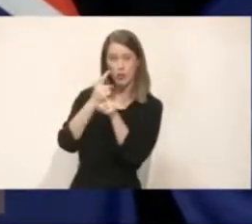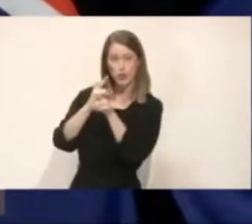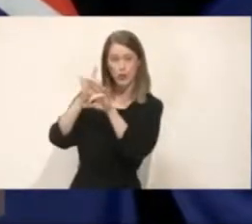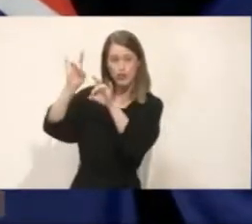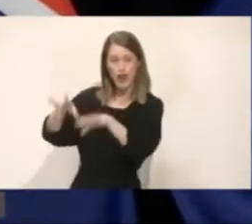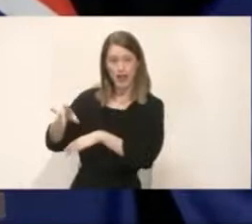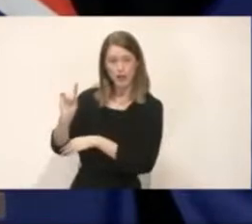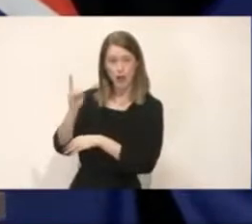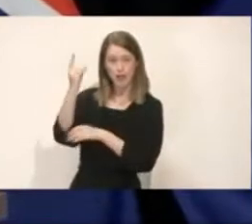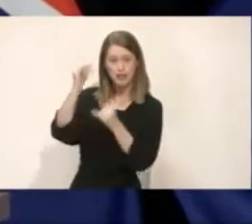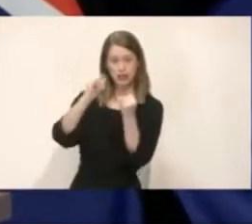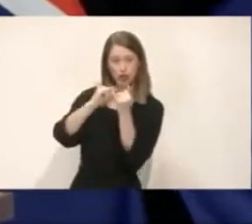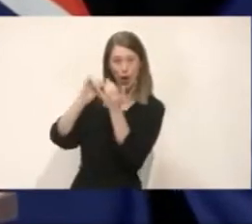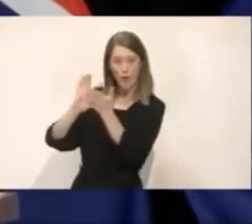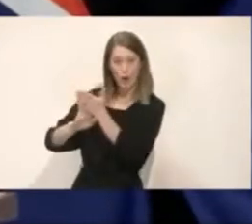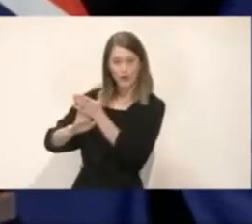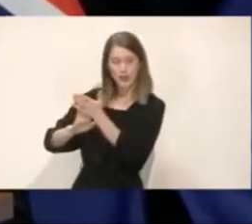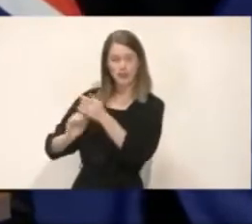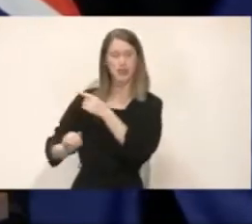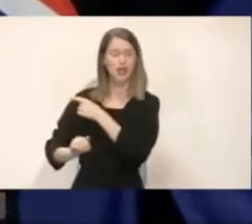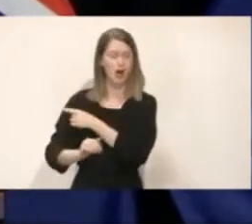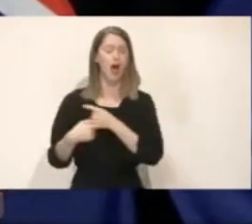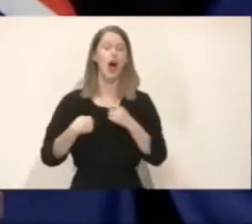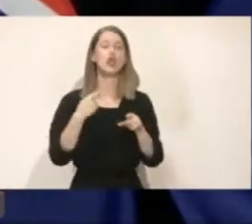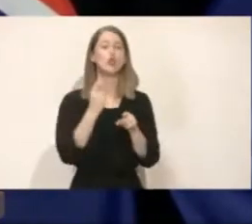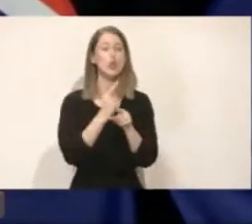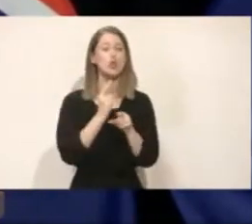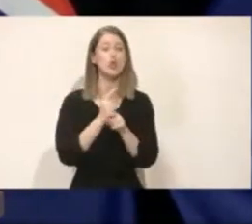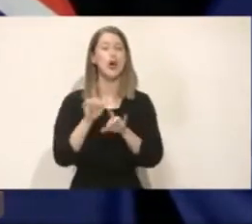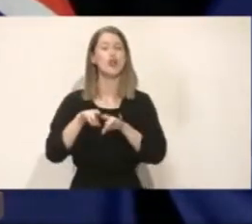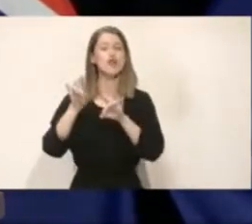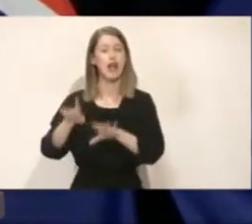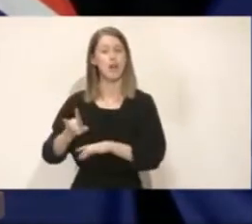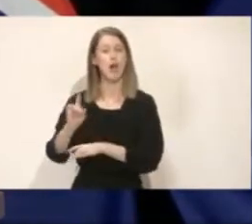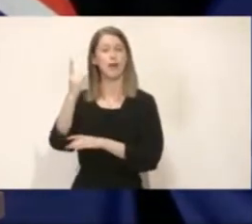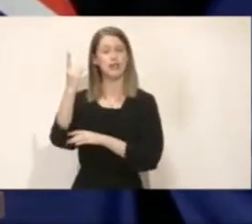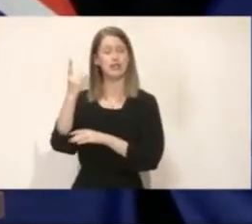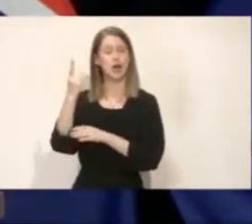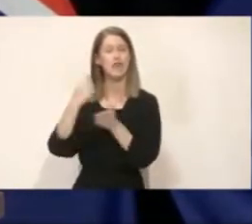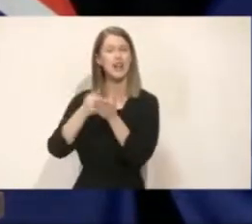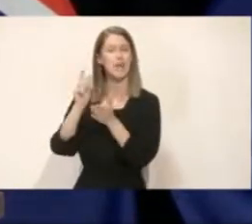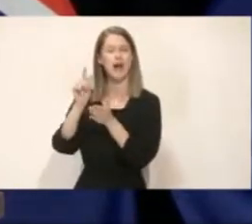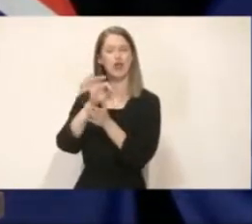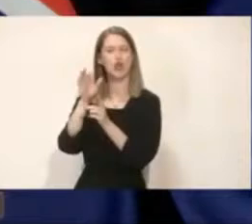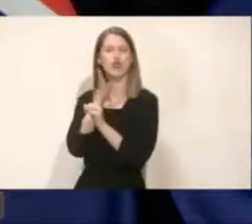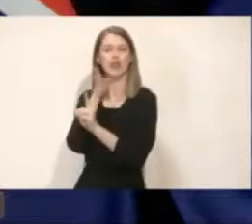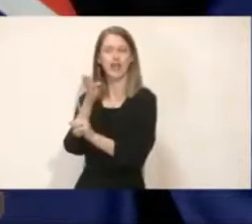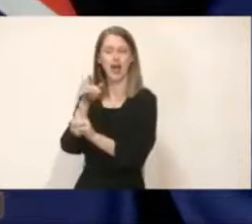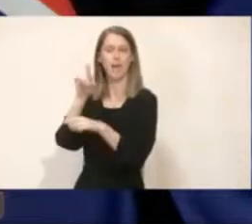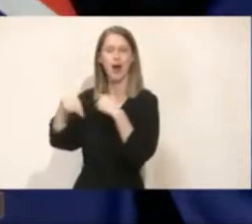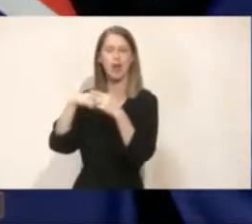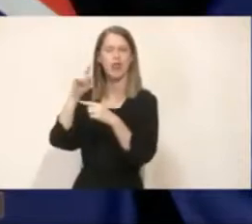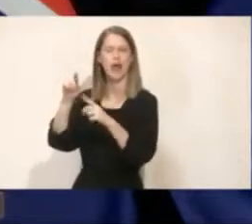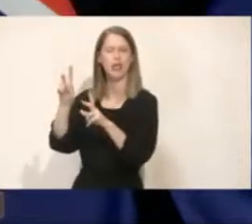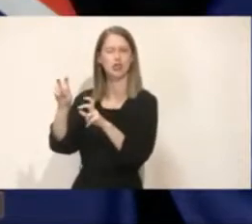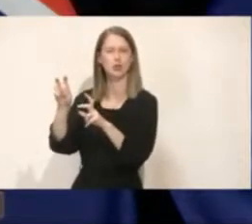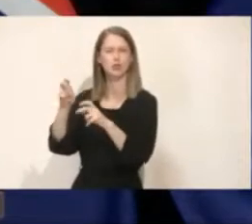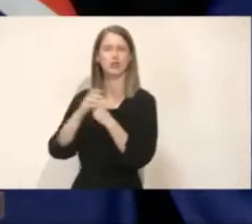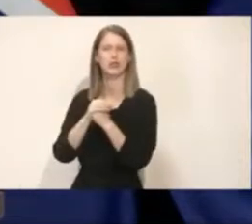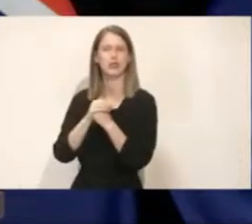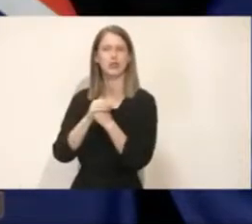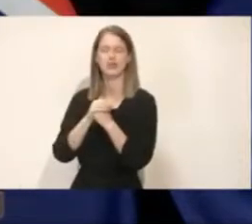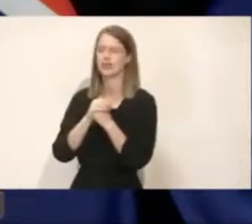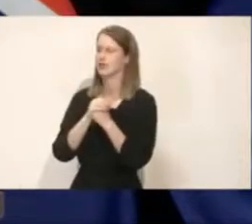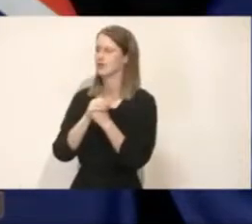you just go to a little bit? While I speak with him frequently, I don't think that that's a specific conversation I've had, although I'm always cautious whether or not